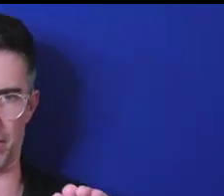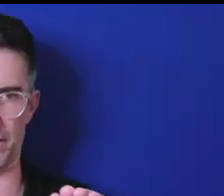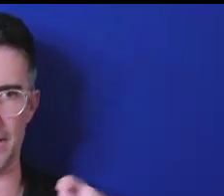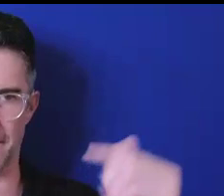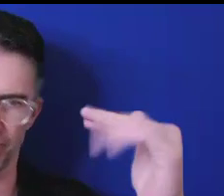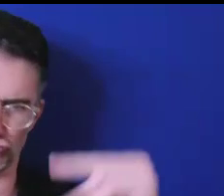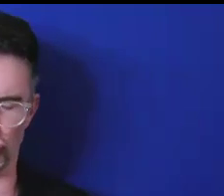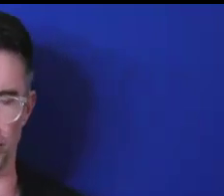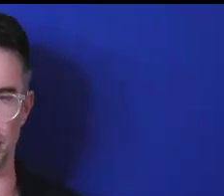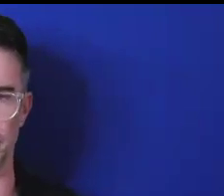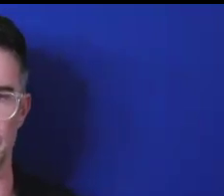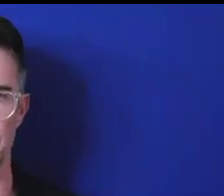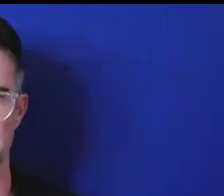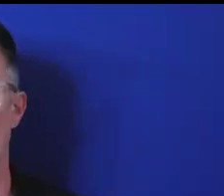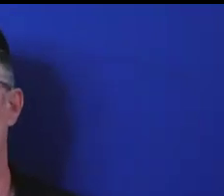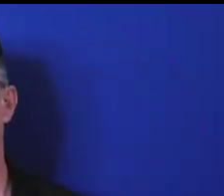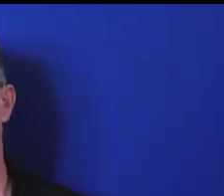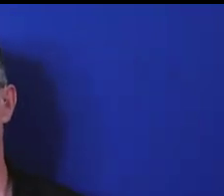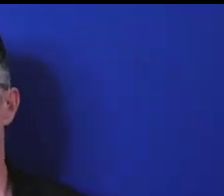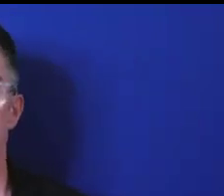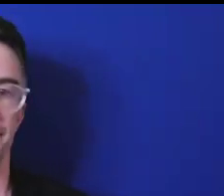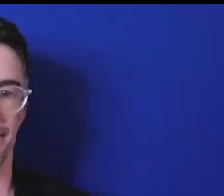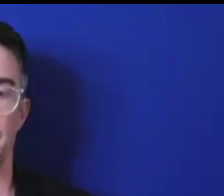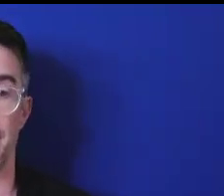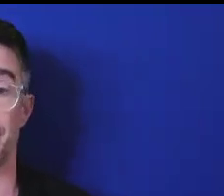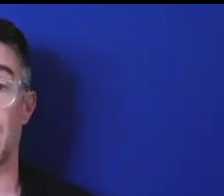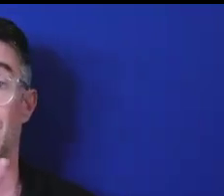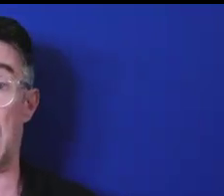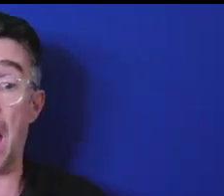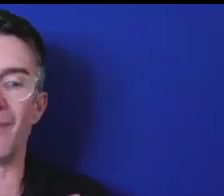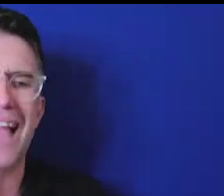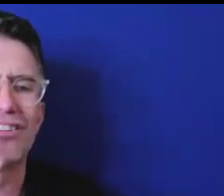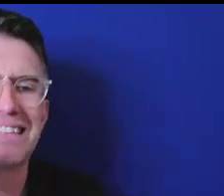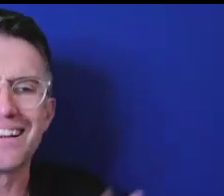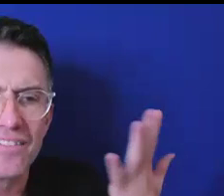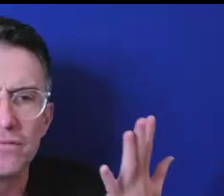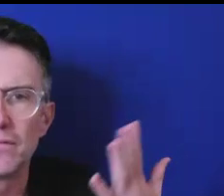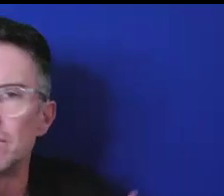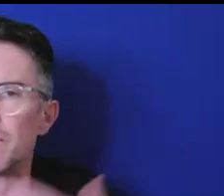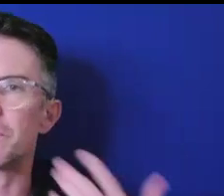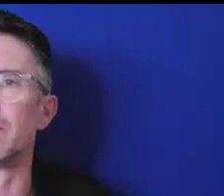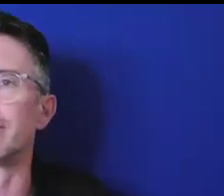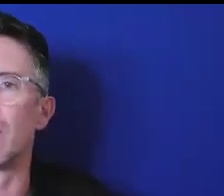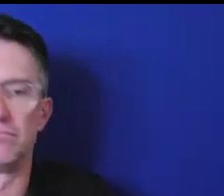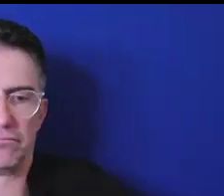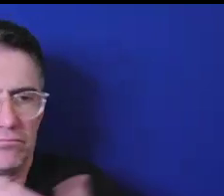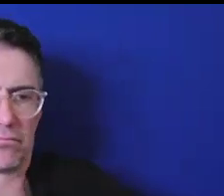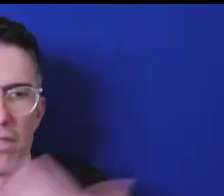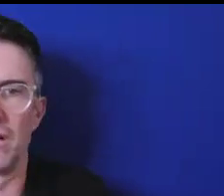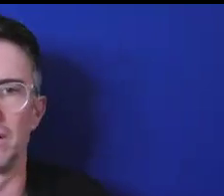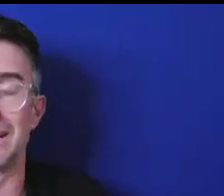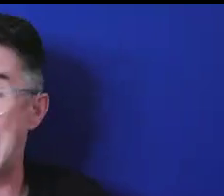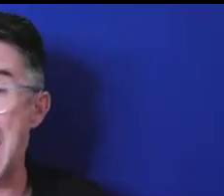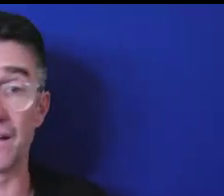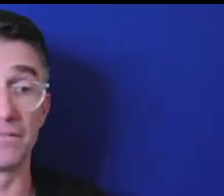ability to perform in terms of their daily life, their daily routine